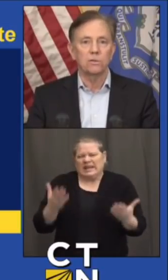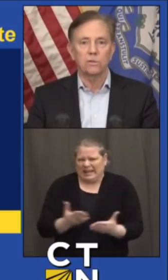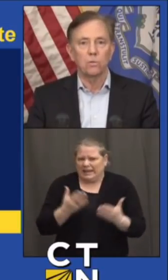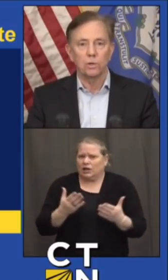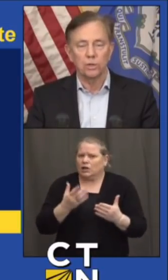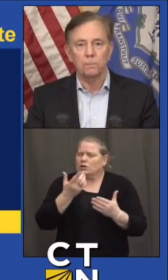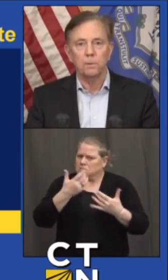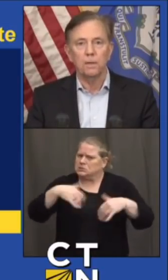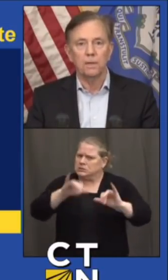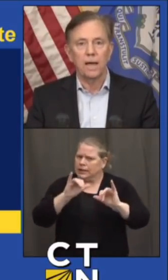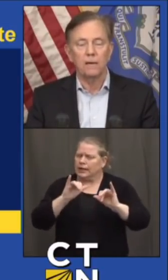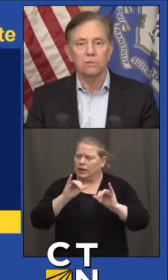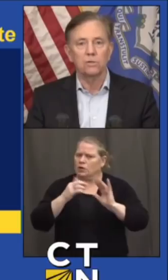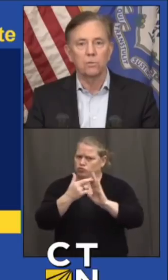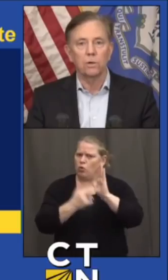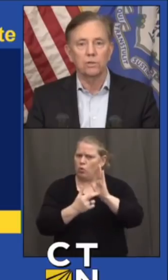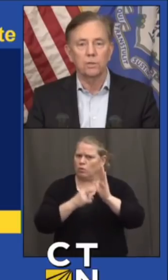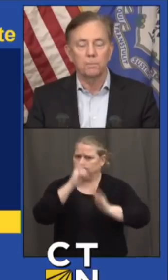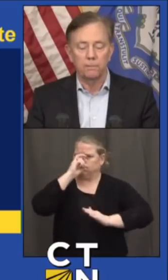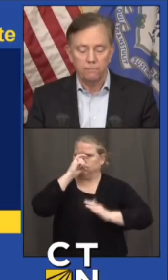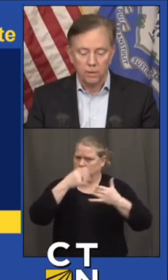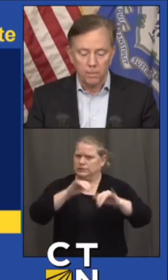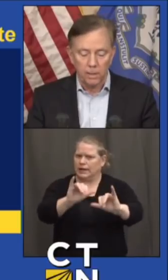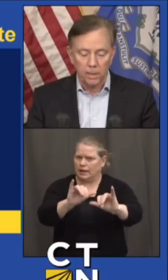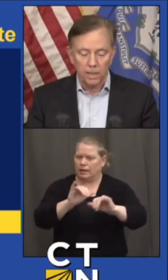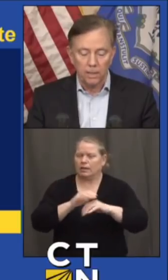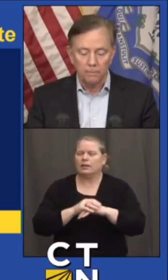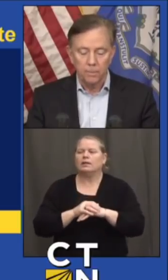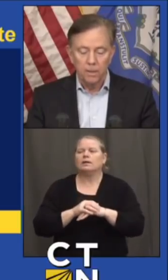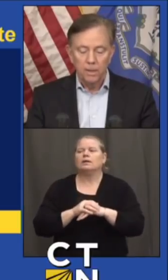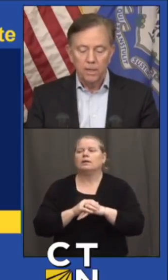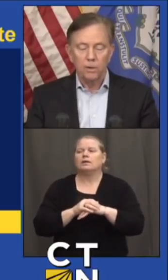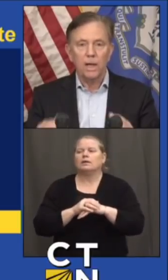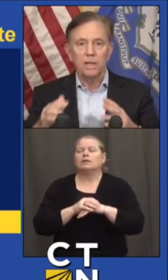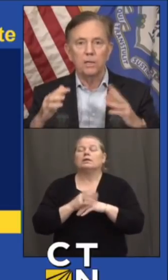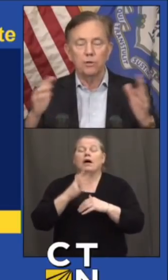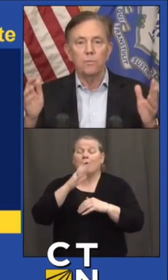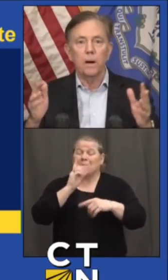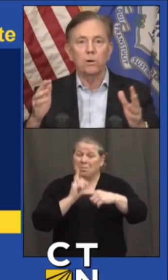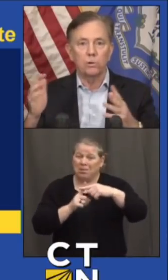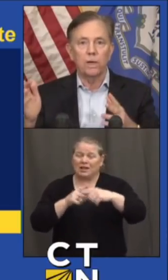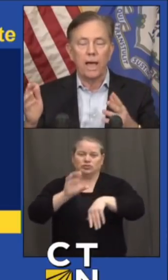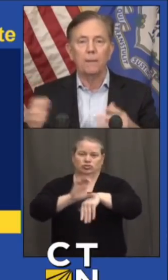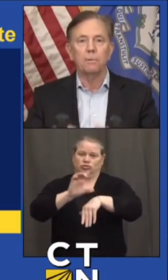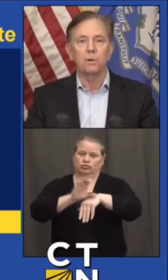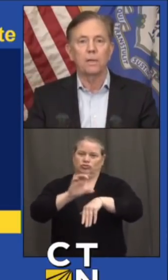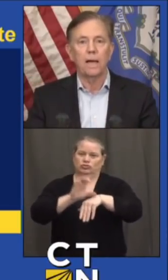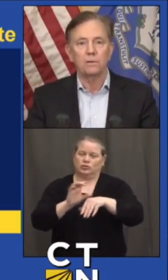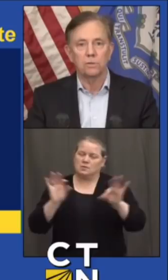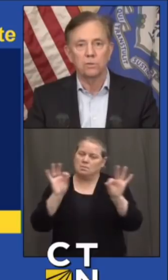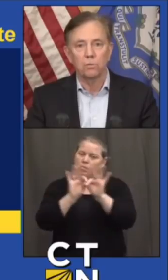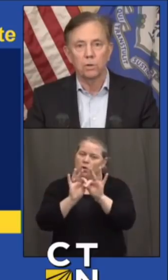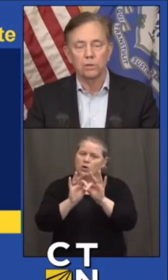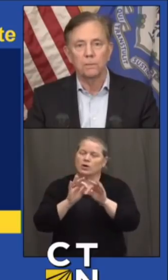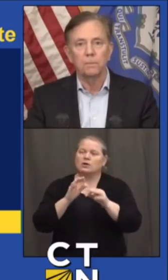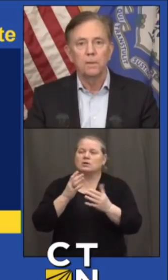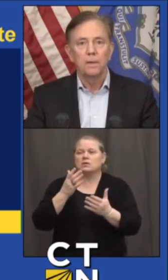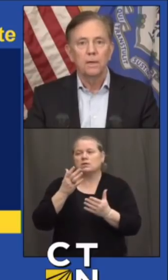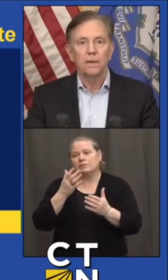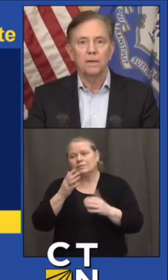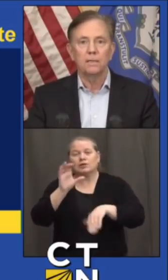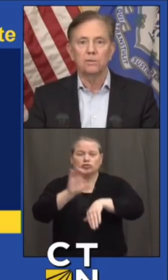the houses of worship. The houses of worship, and fundamentally, ending the numerical cap on the houses of